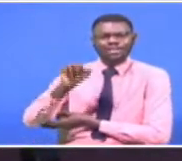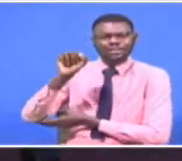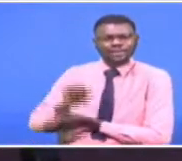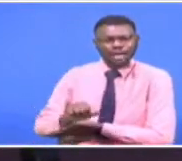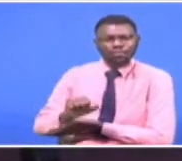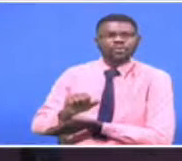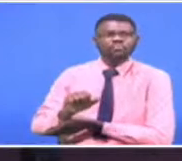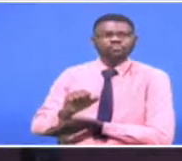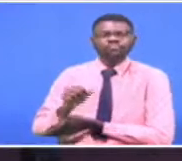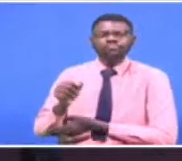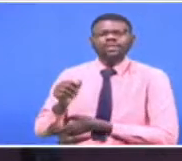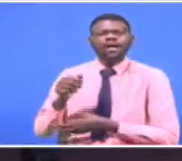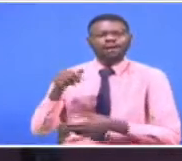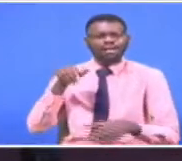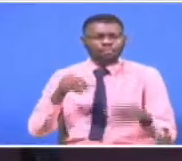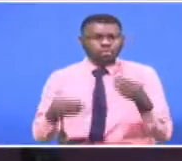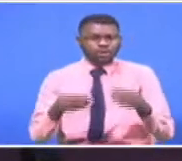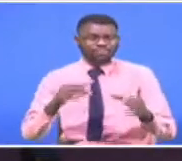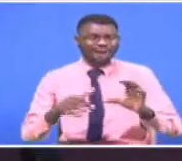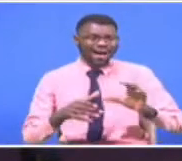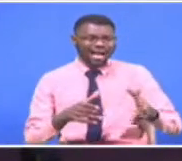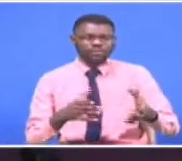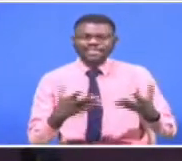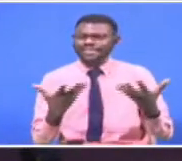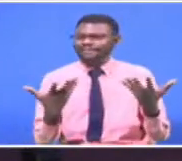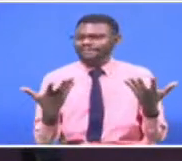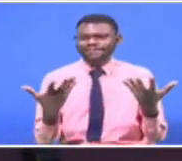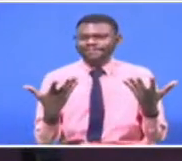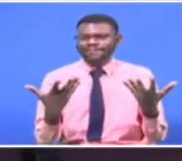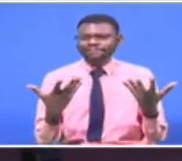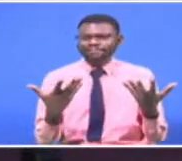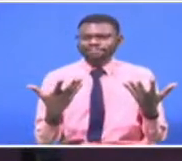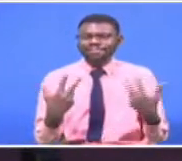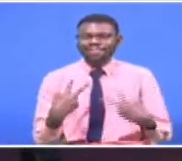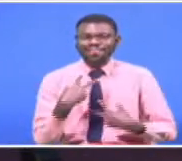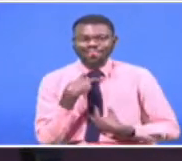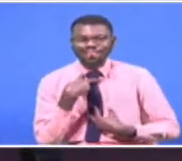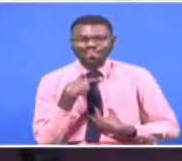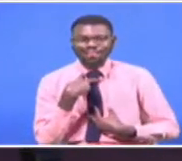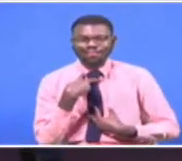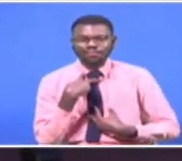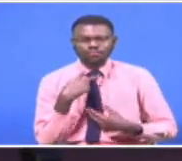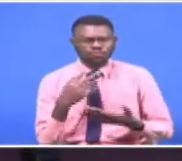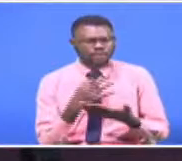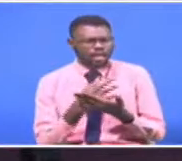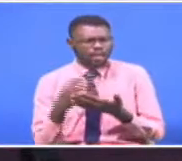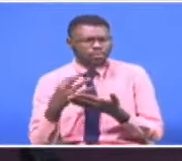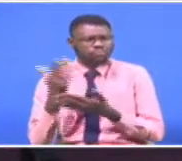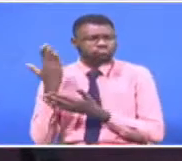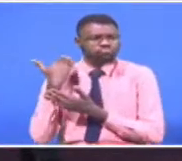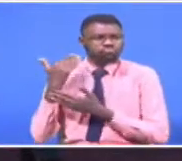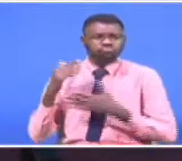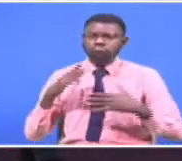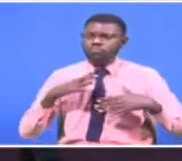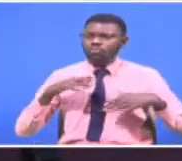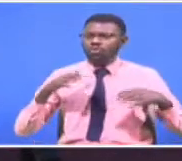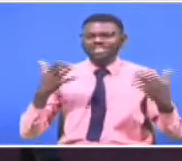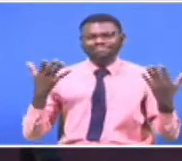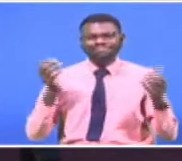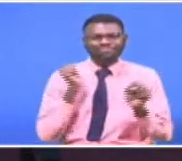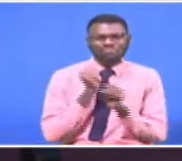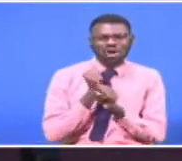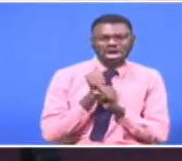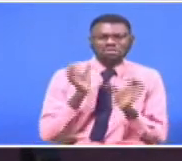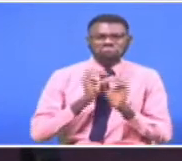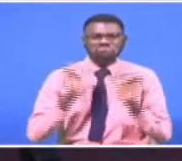Alupe Hospital in Busia County have been paralyzed for the last 3 weeks after casual workers downed their tools.